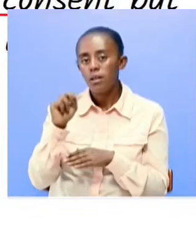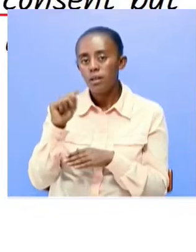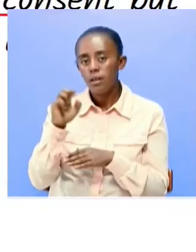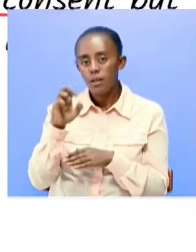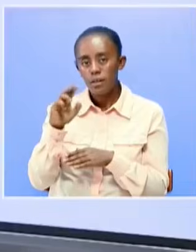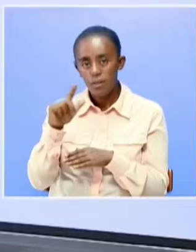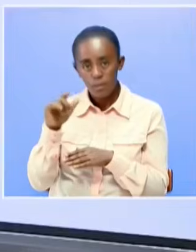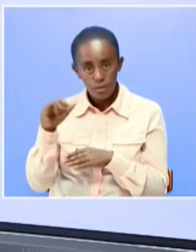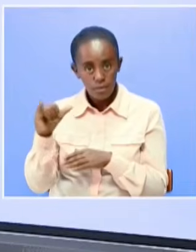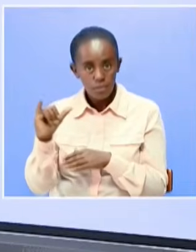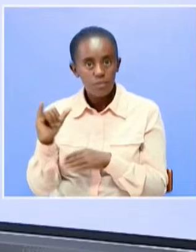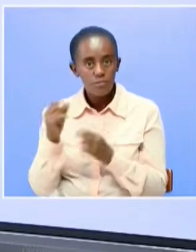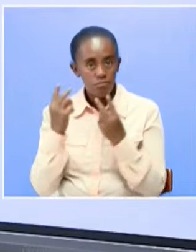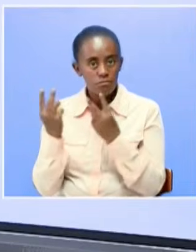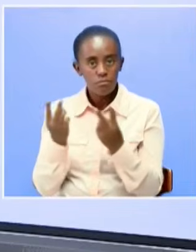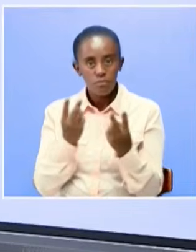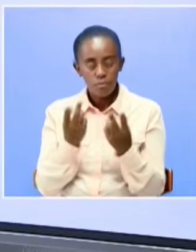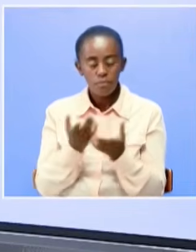Look,